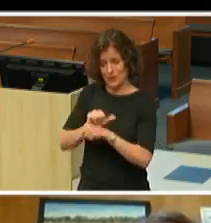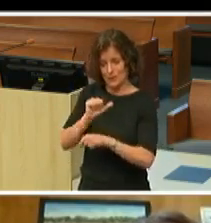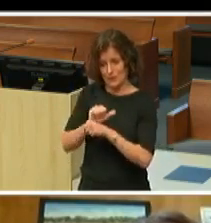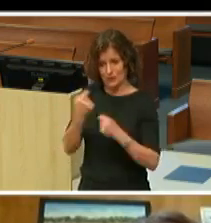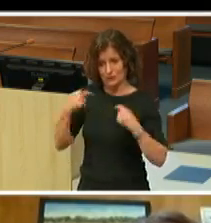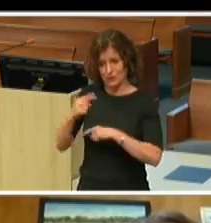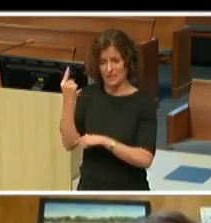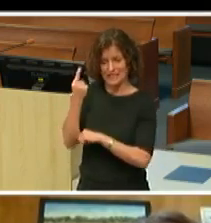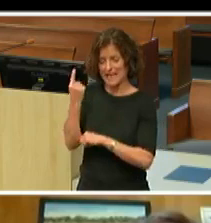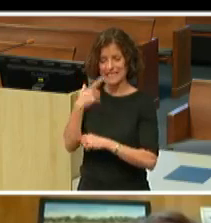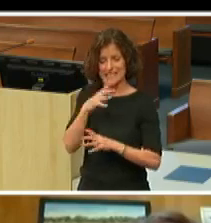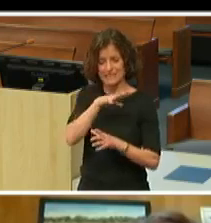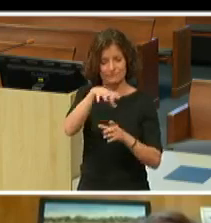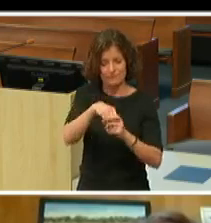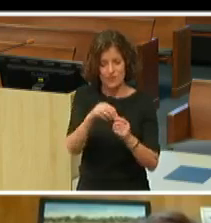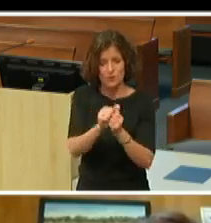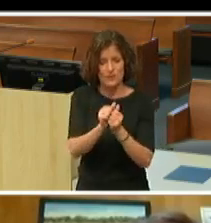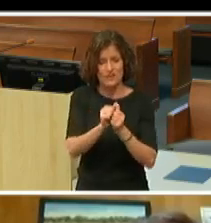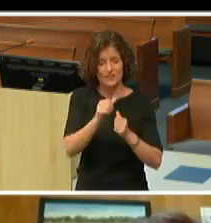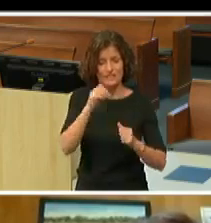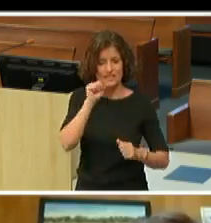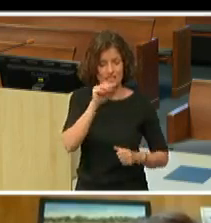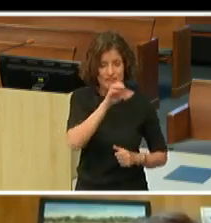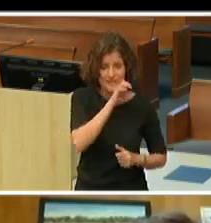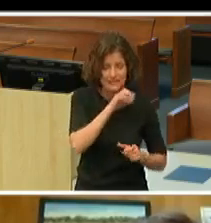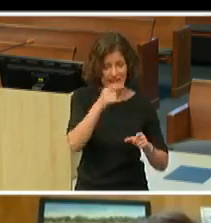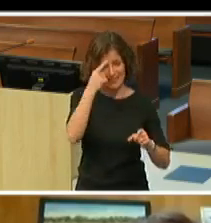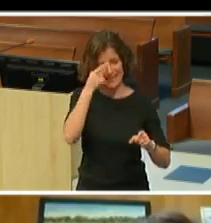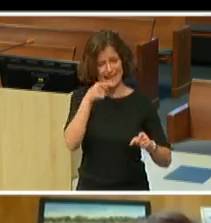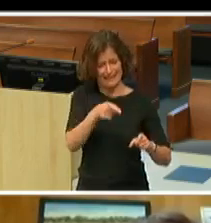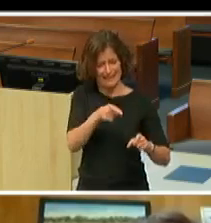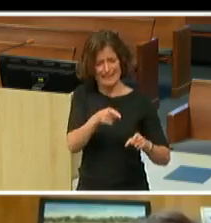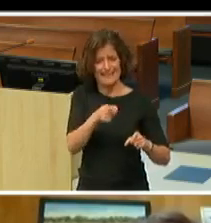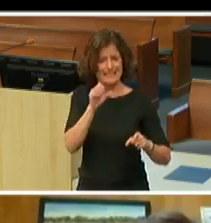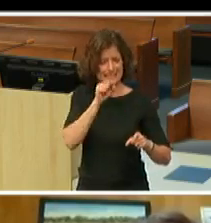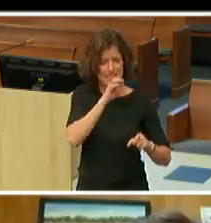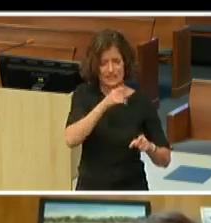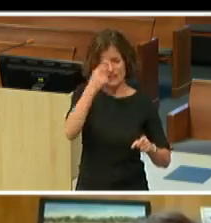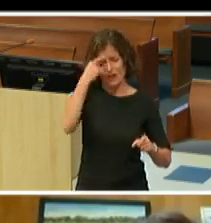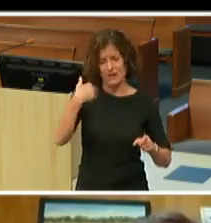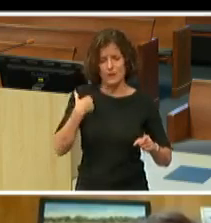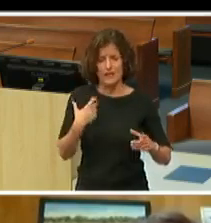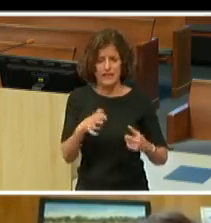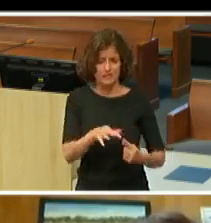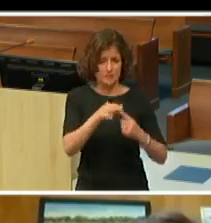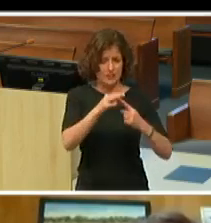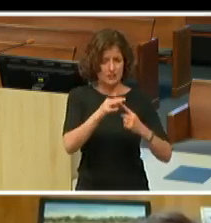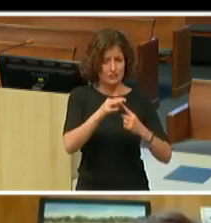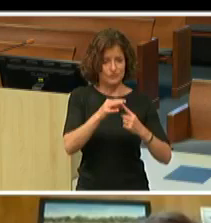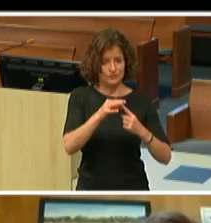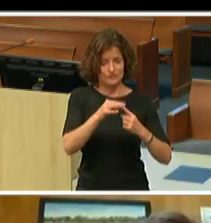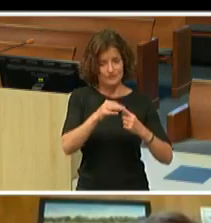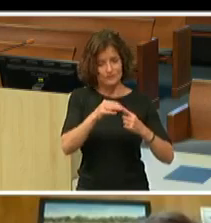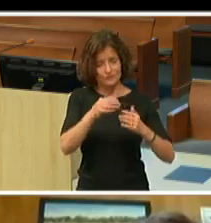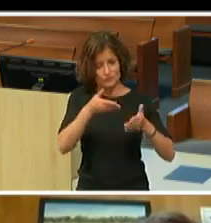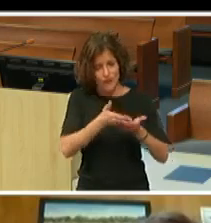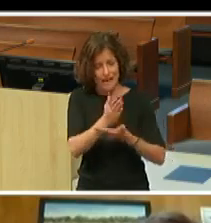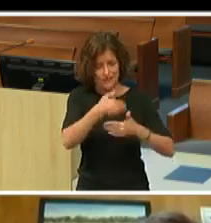combined with the seniors who were there thinking they were going to get special consideration. So I think the timing issue may